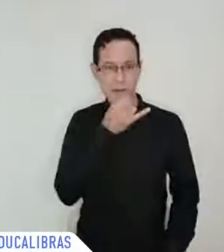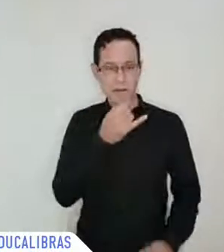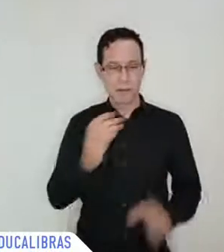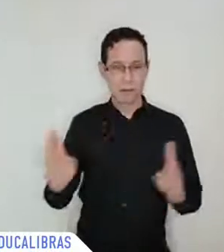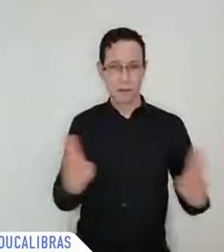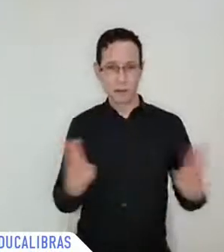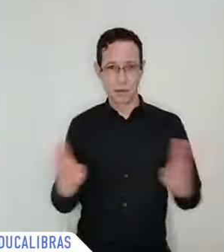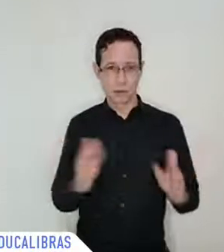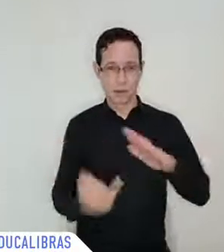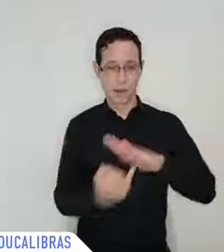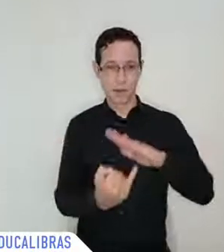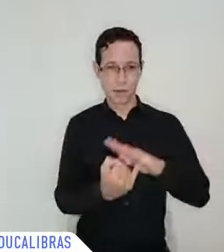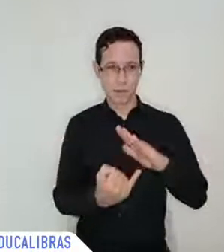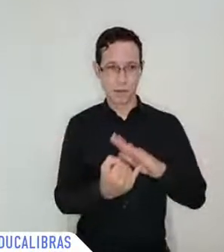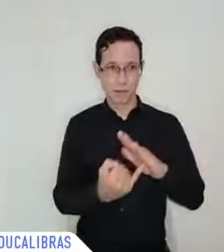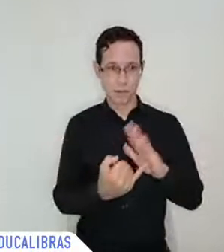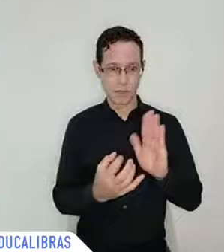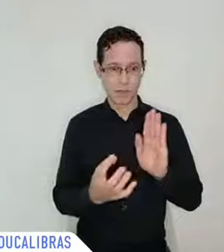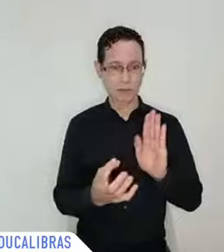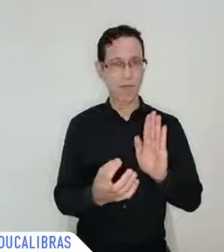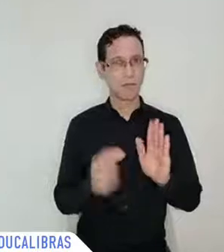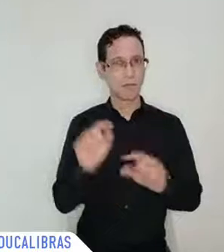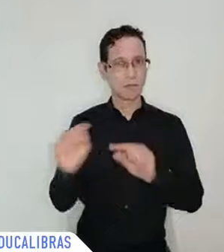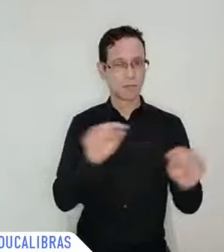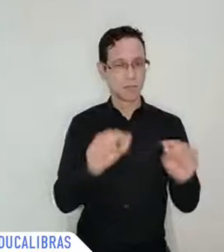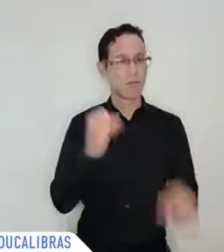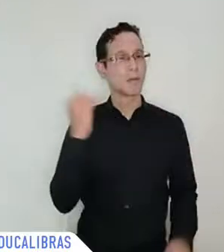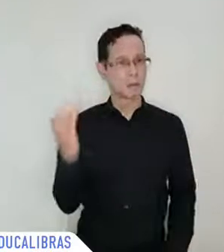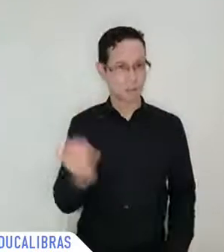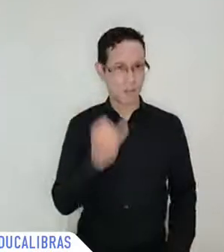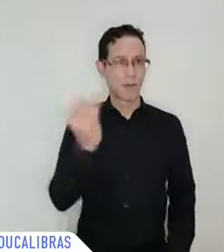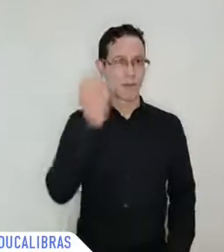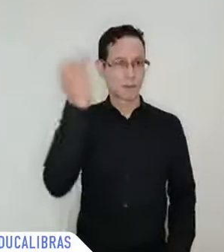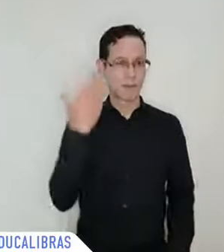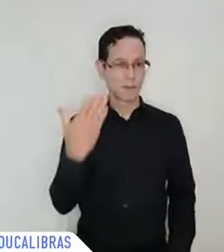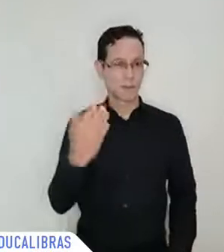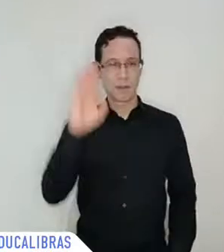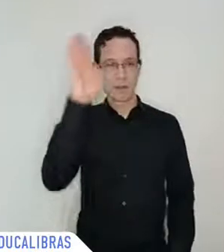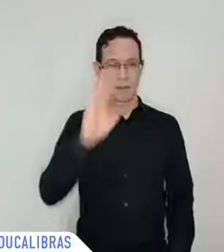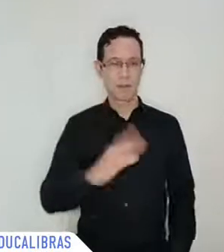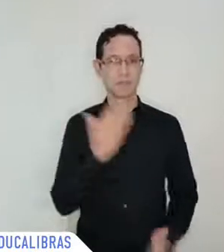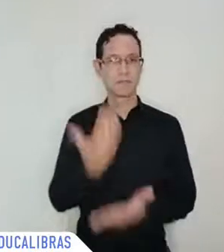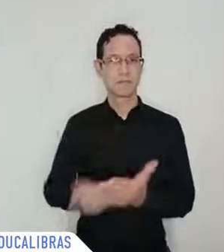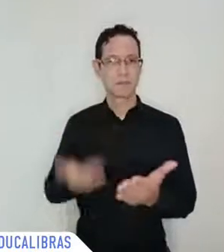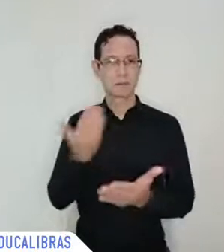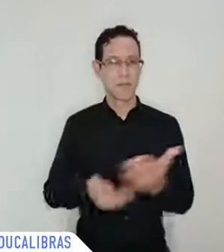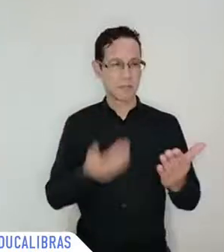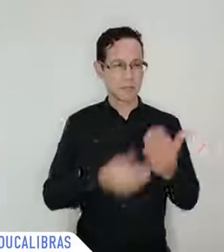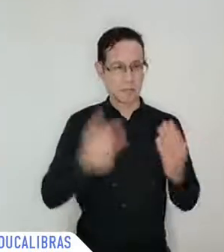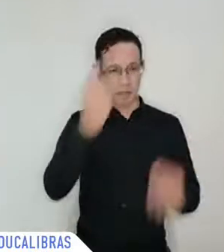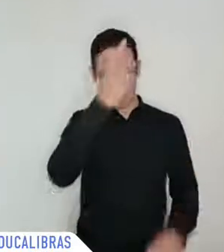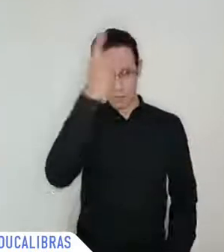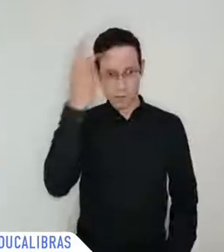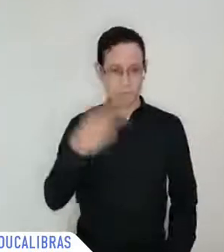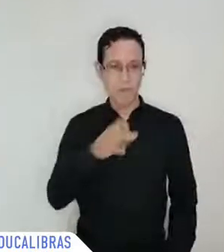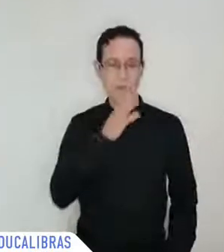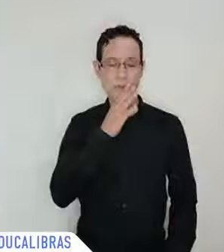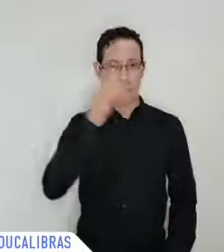government is institutions that are key for Brazilian